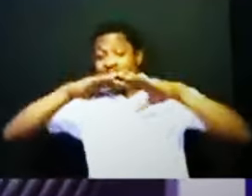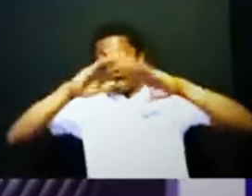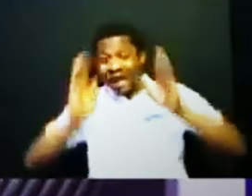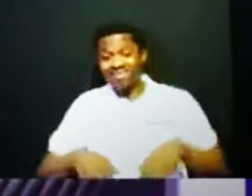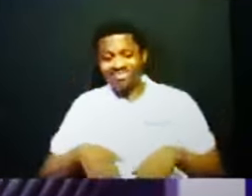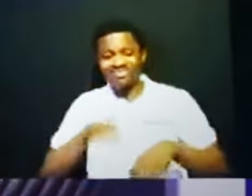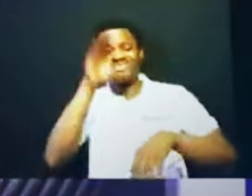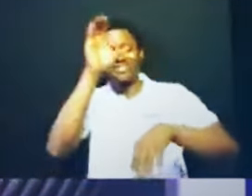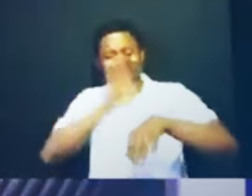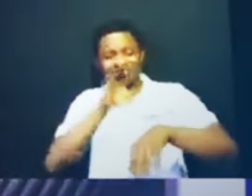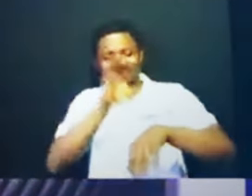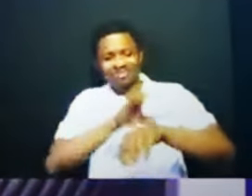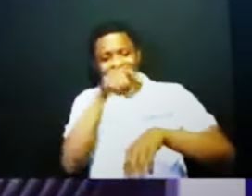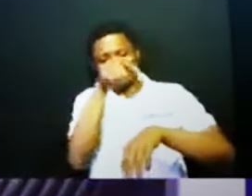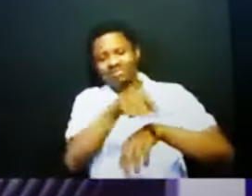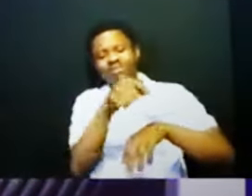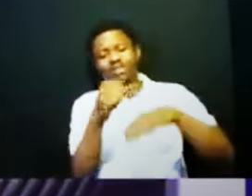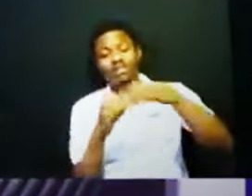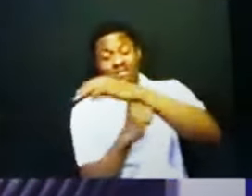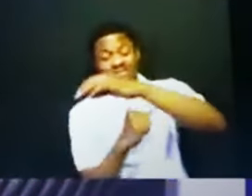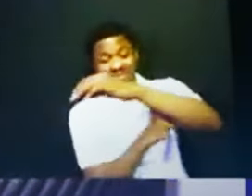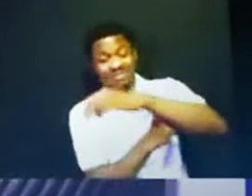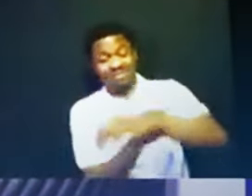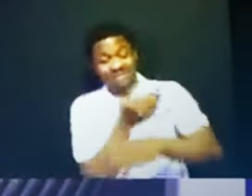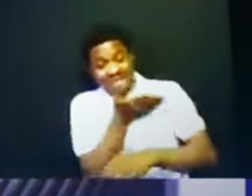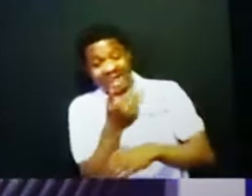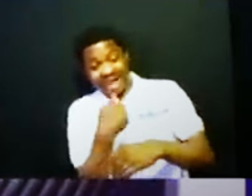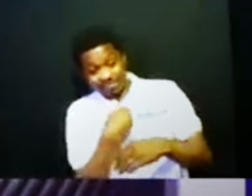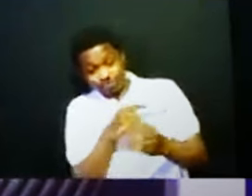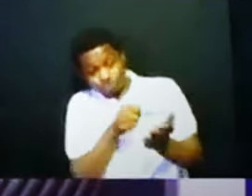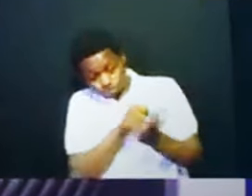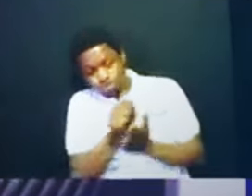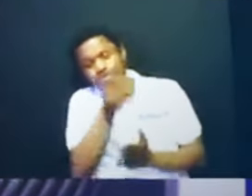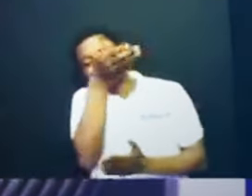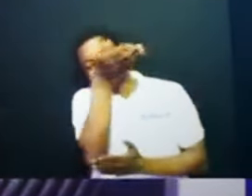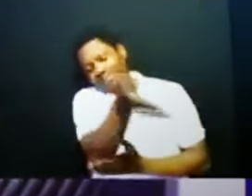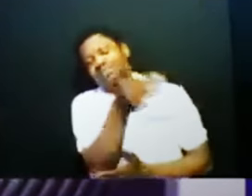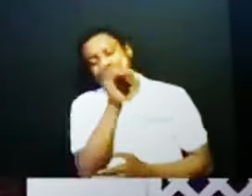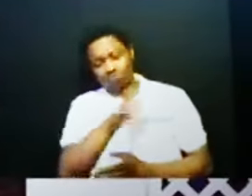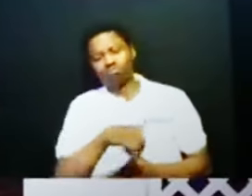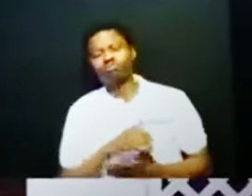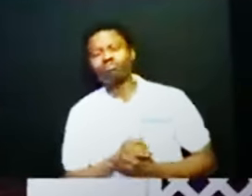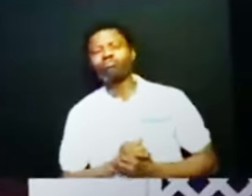living God, the pillar and foundation of the truth.